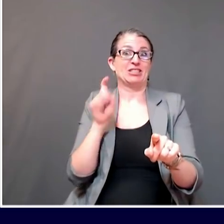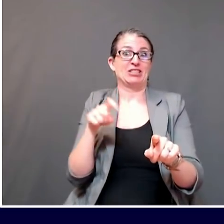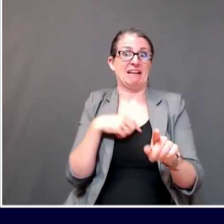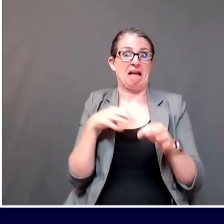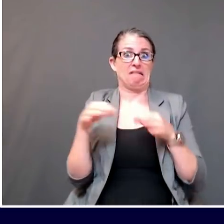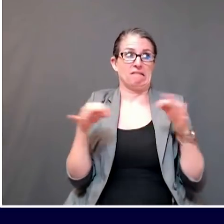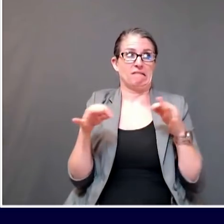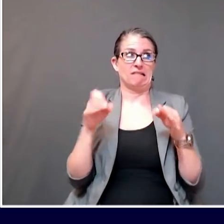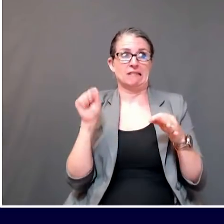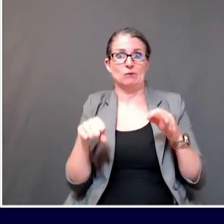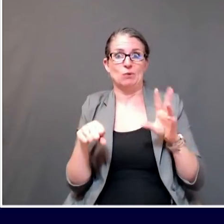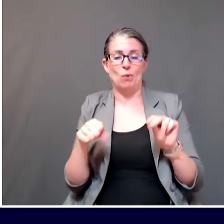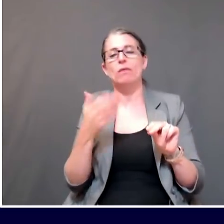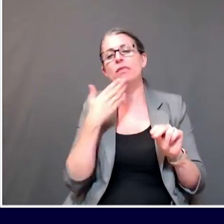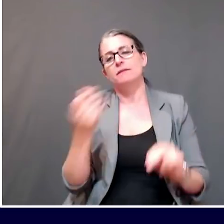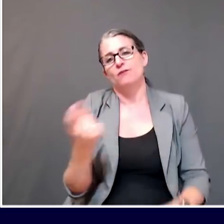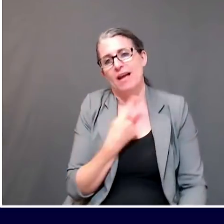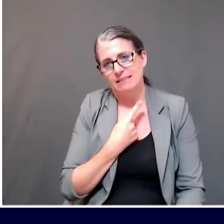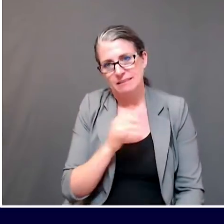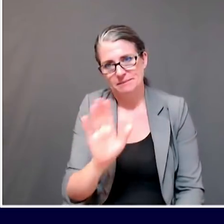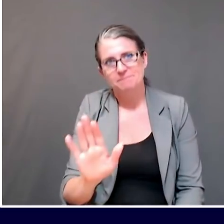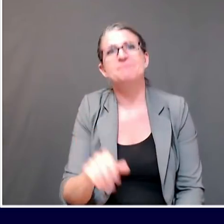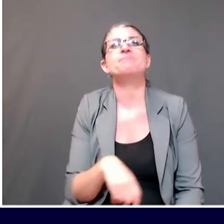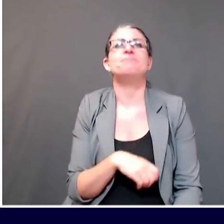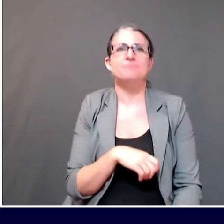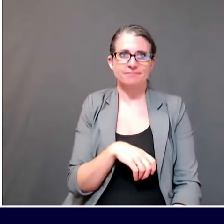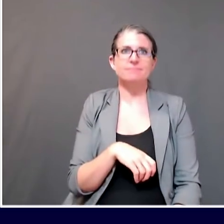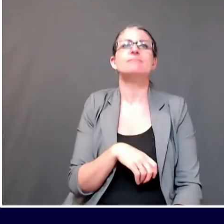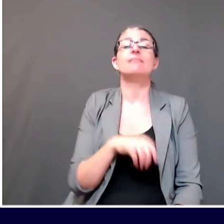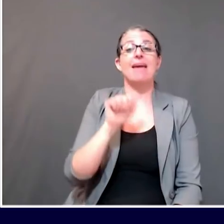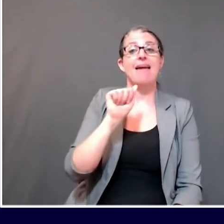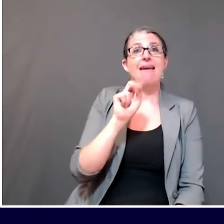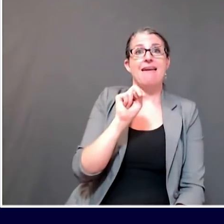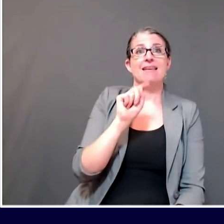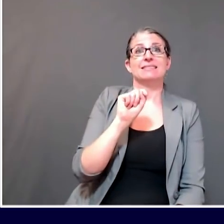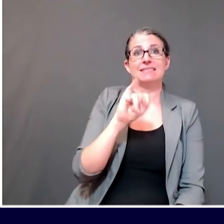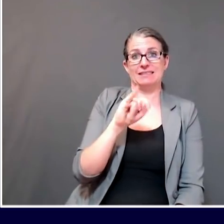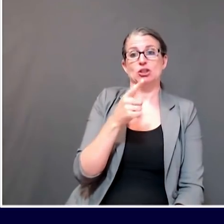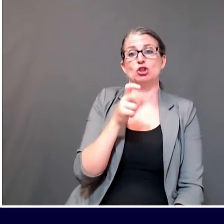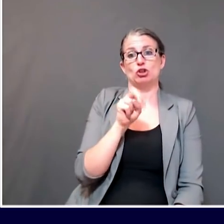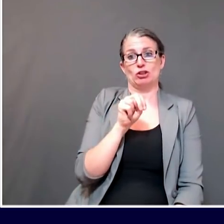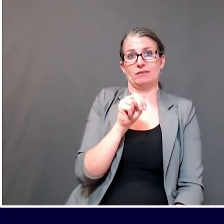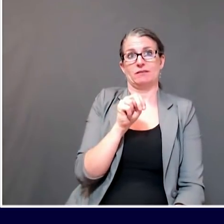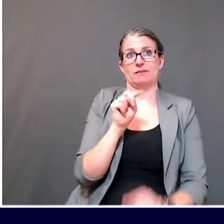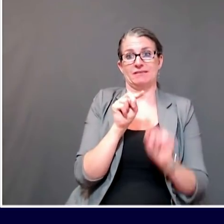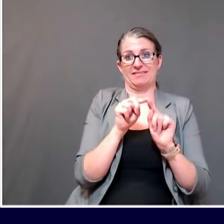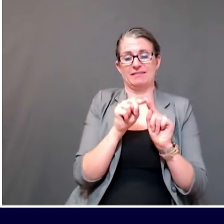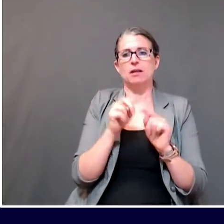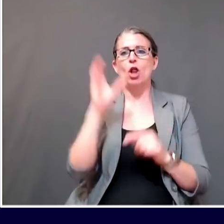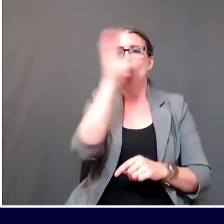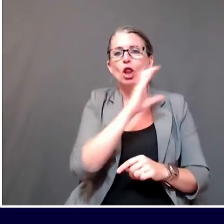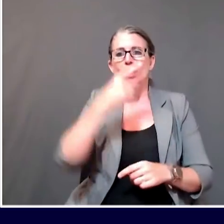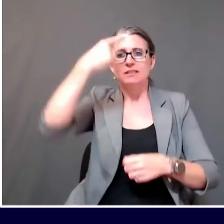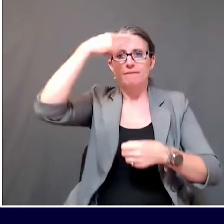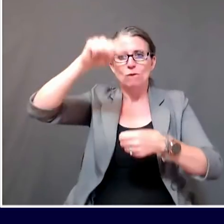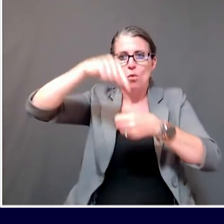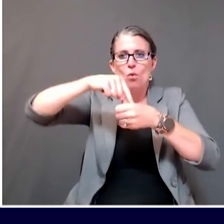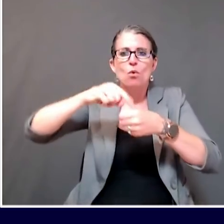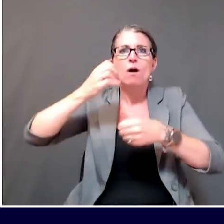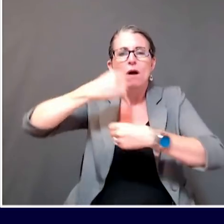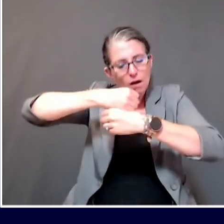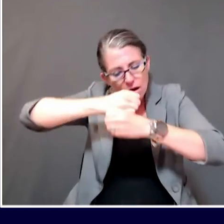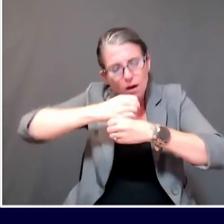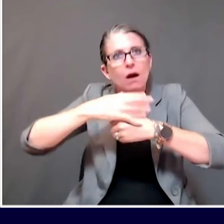Kevin. So antigen testing, which is what this camp was using, is pretty different from antibody